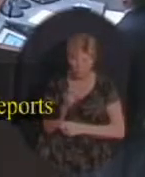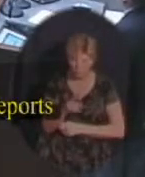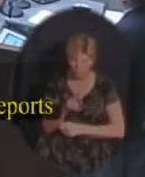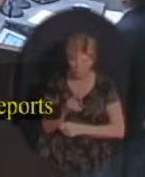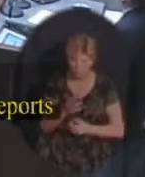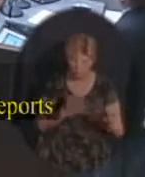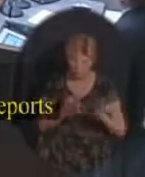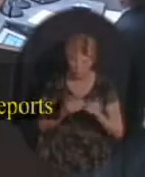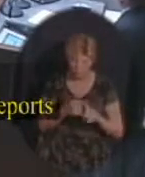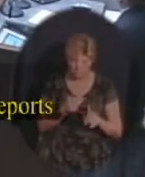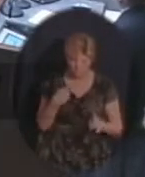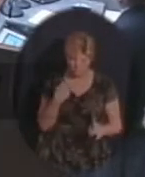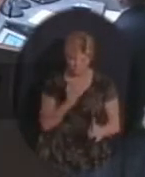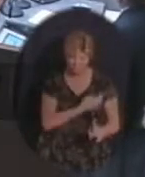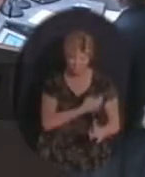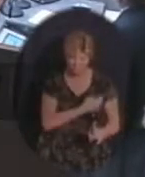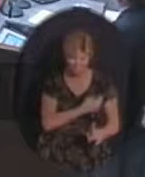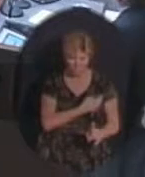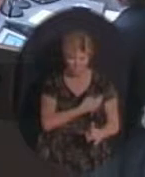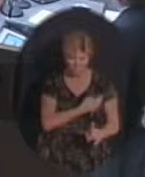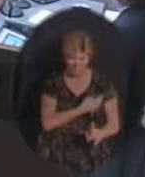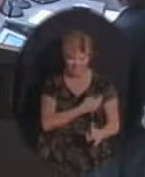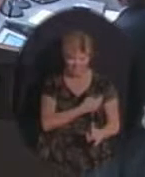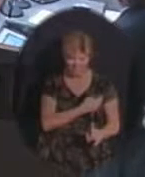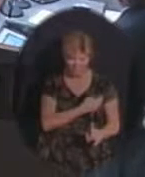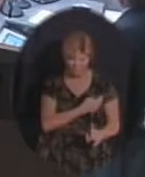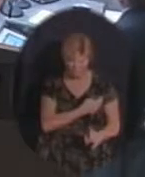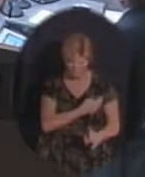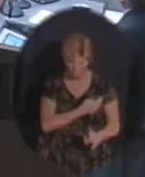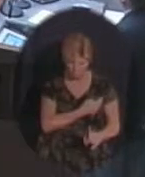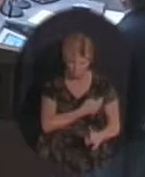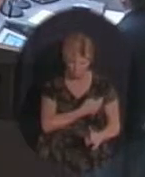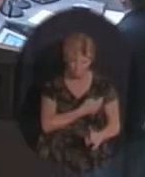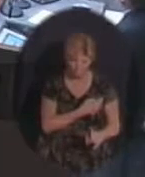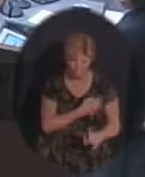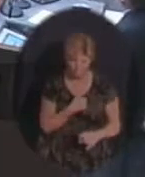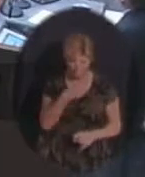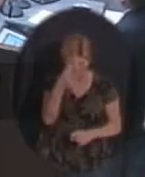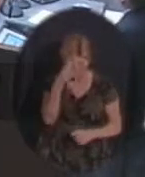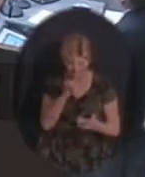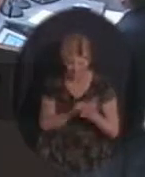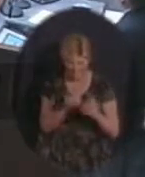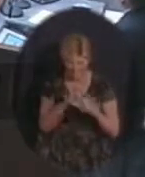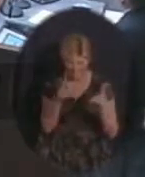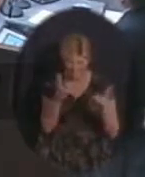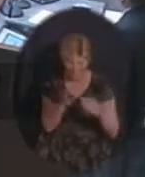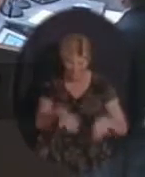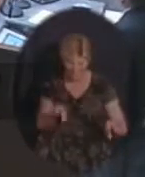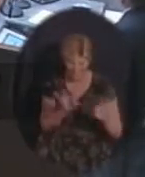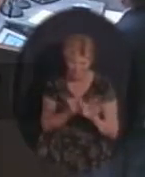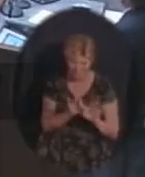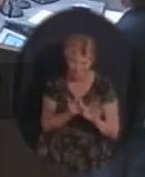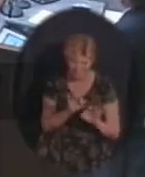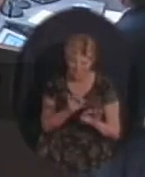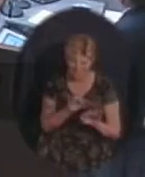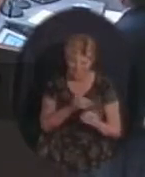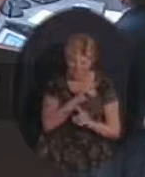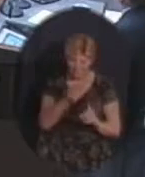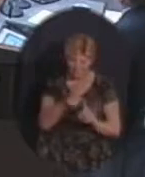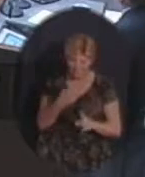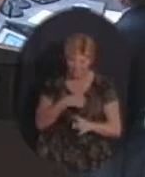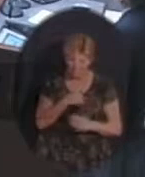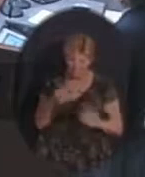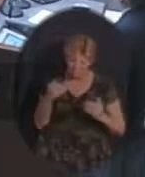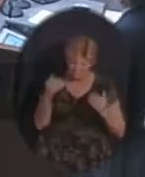us as an employer. And so I think this is something that will be very important as he's moving forward, because it gives him an